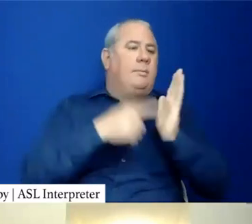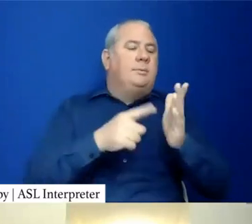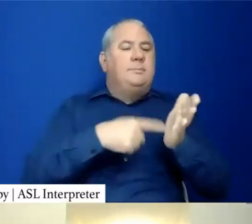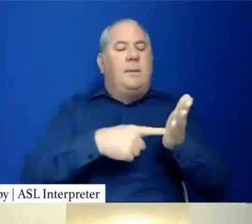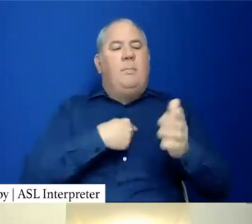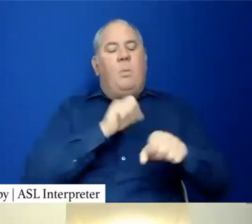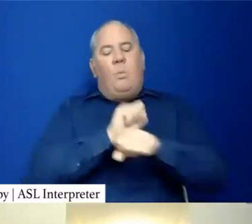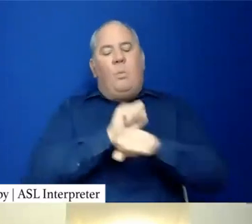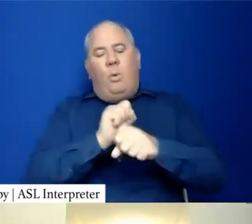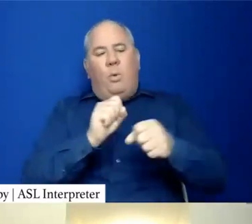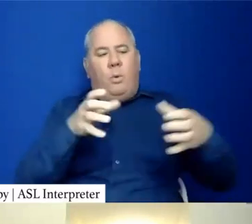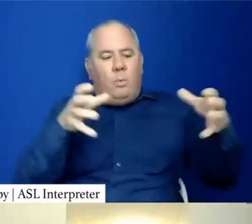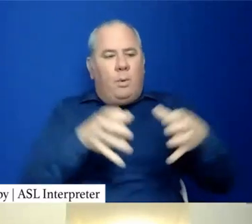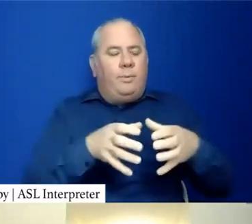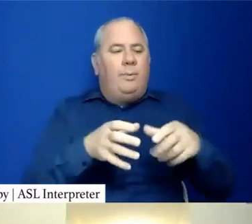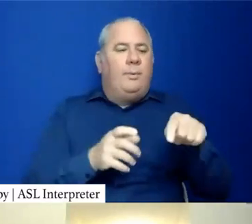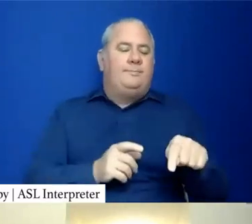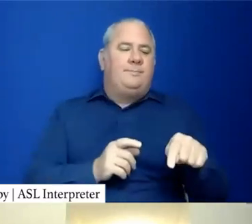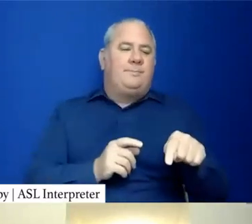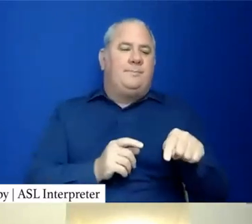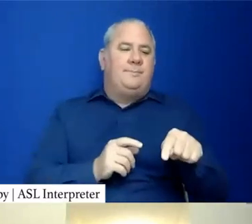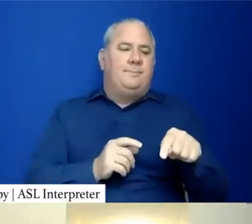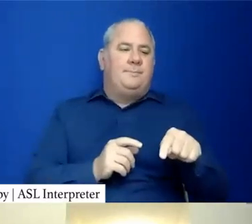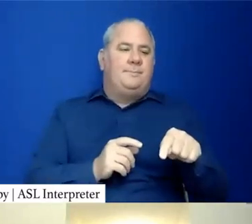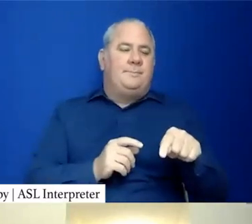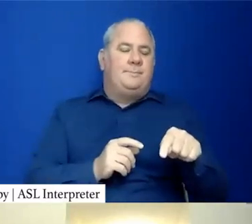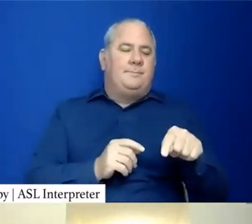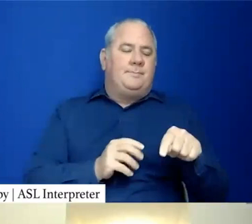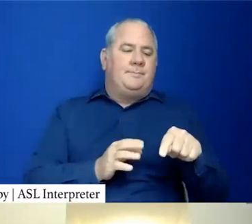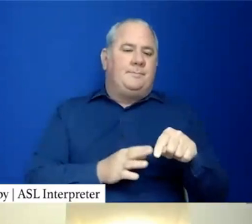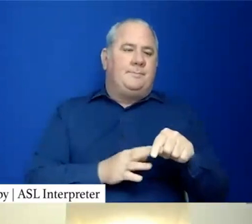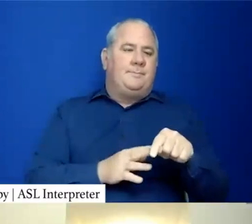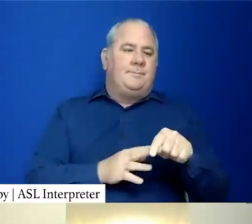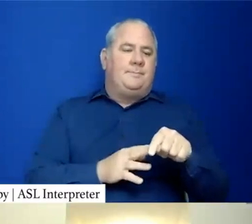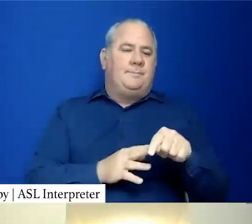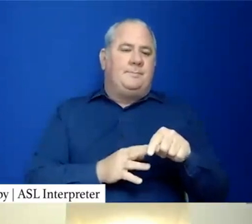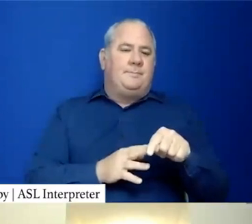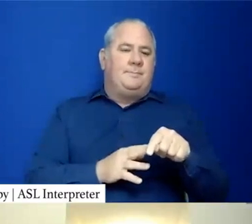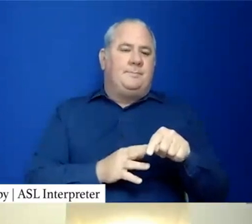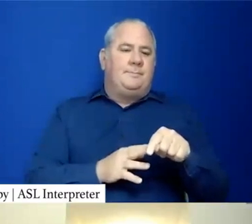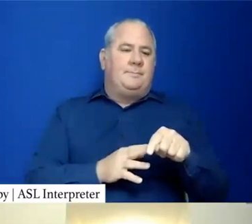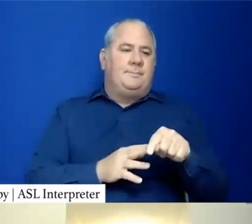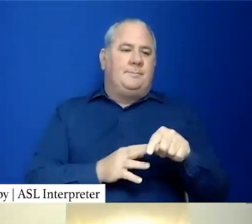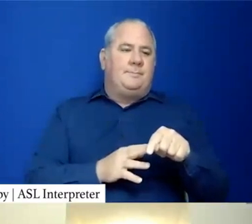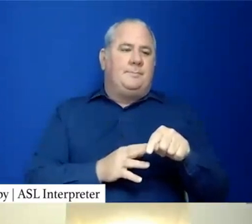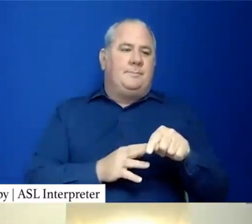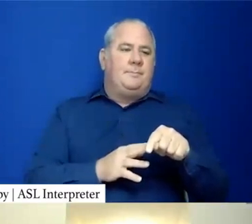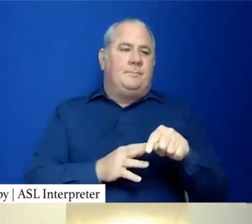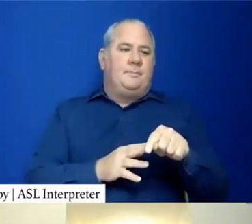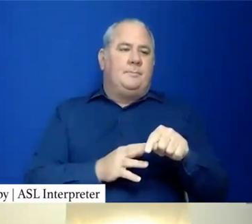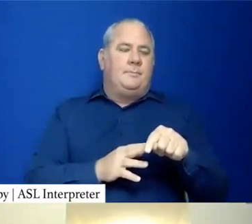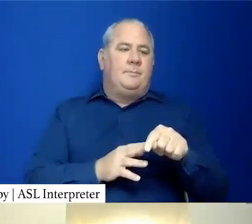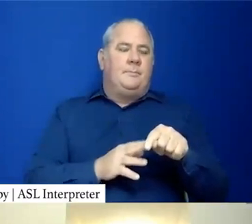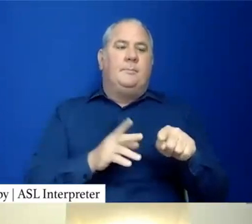archway with CBPR is I have to say, this is an advisory board. You're not acting disabled with your